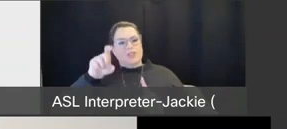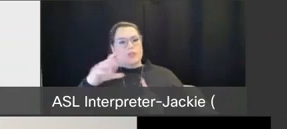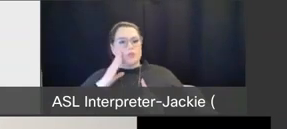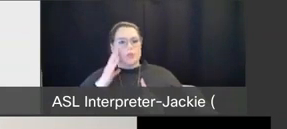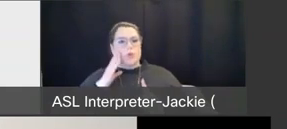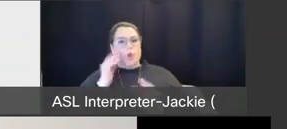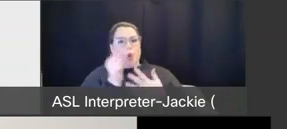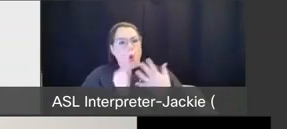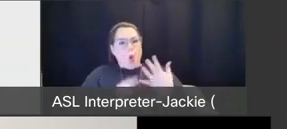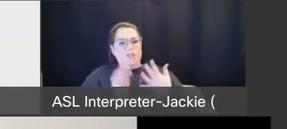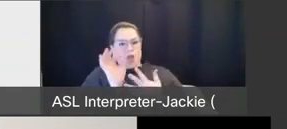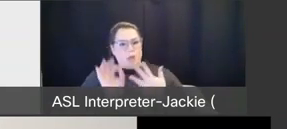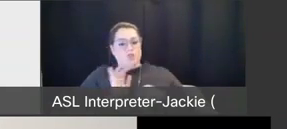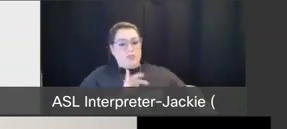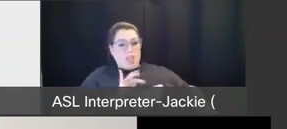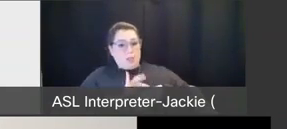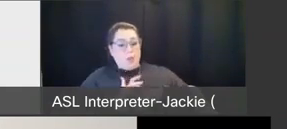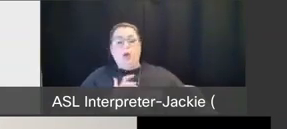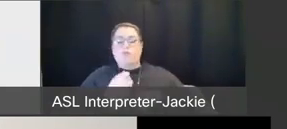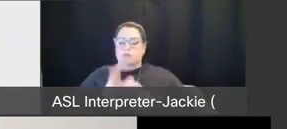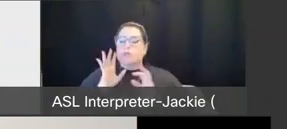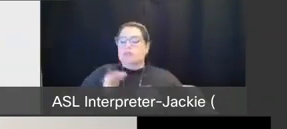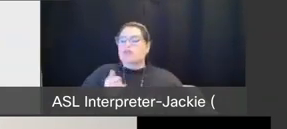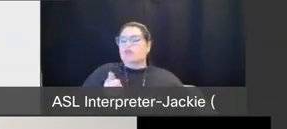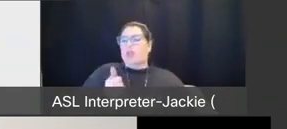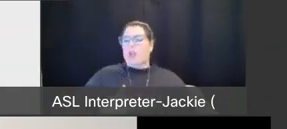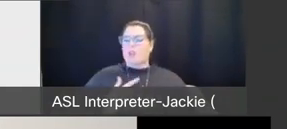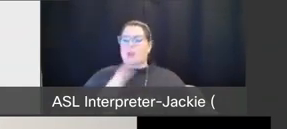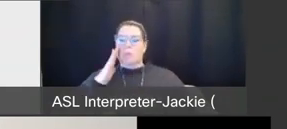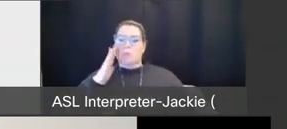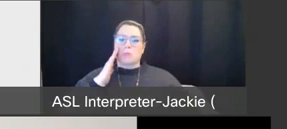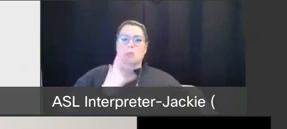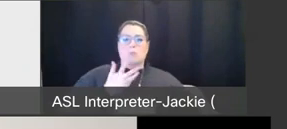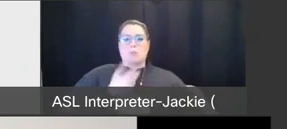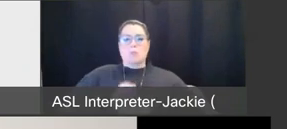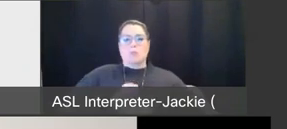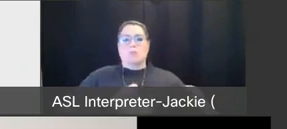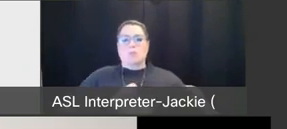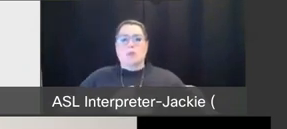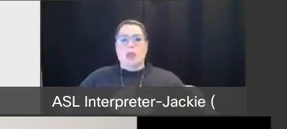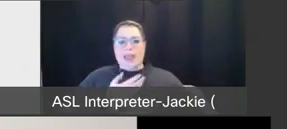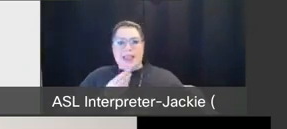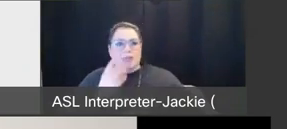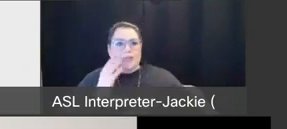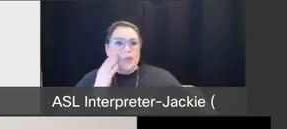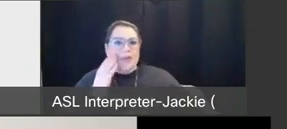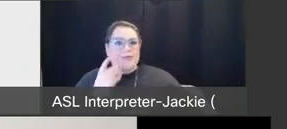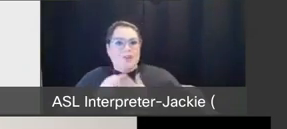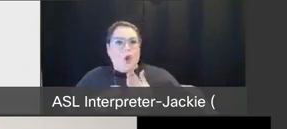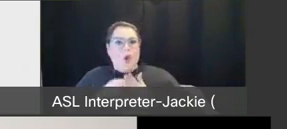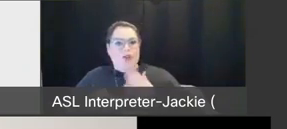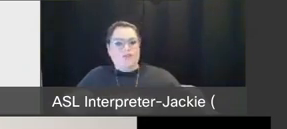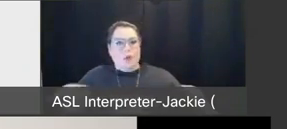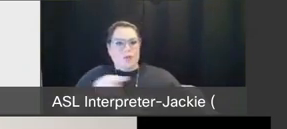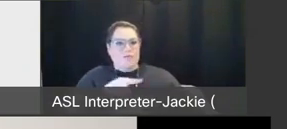your renovation project, and you have a sense of how much the components cost, because this is going to be an